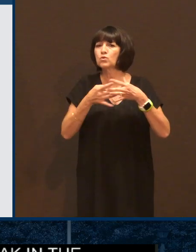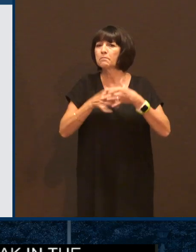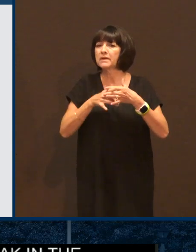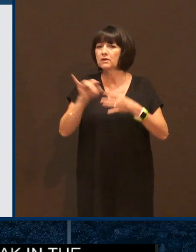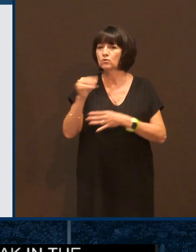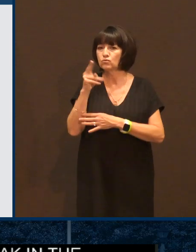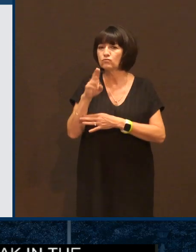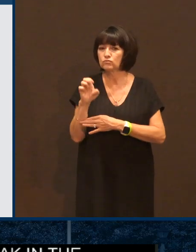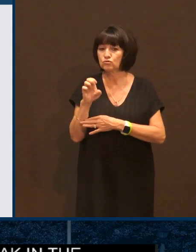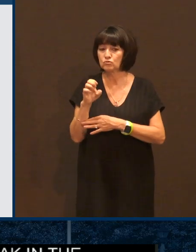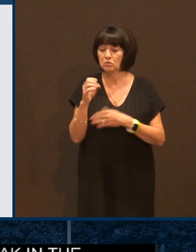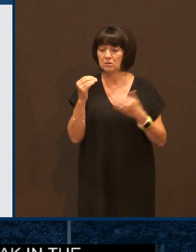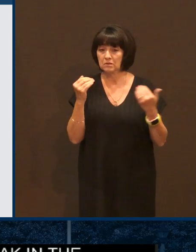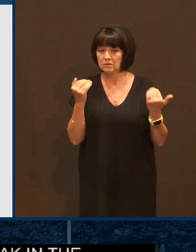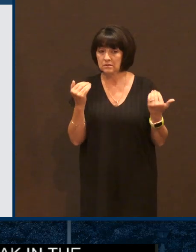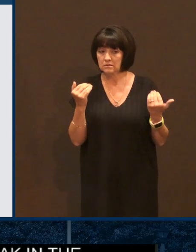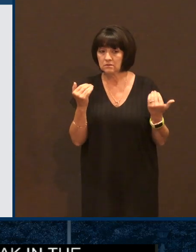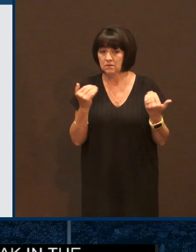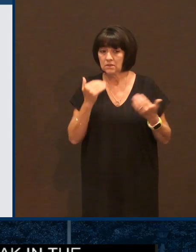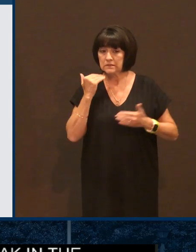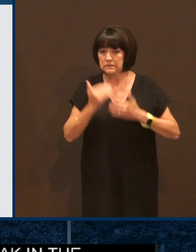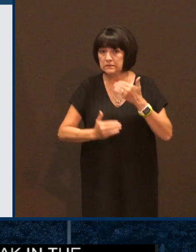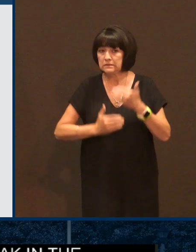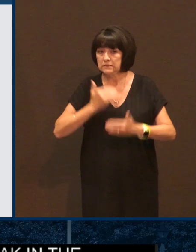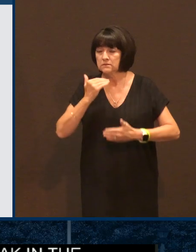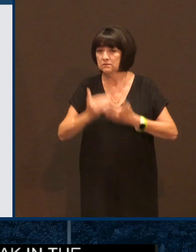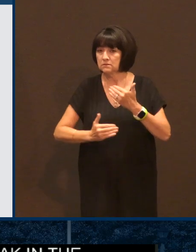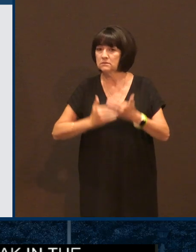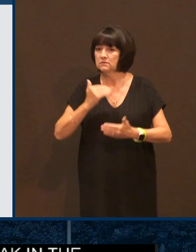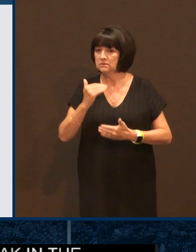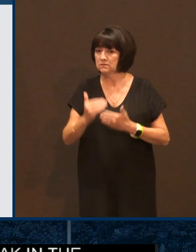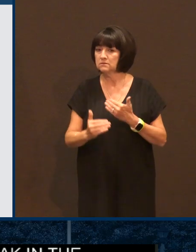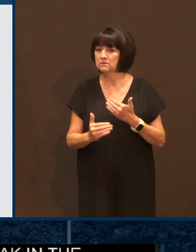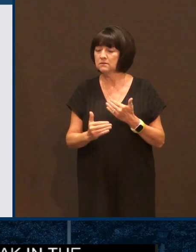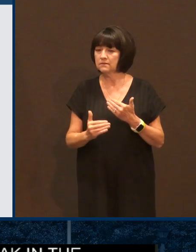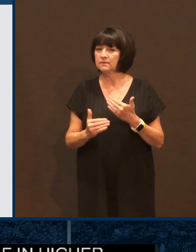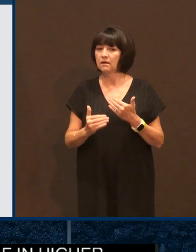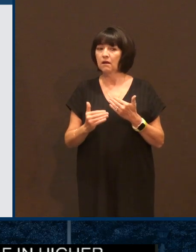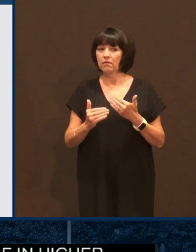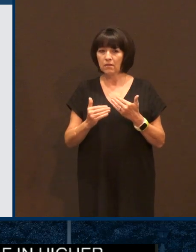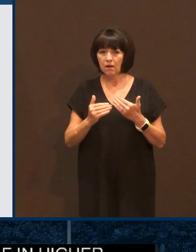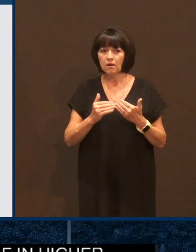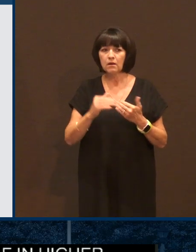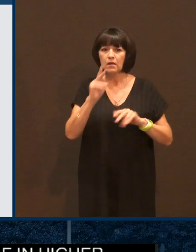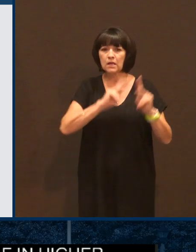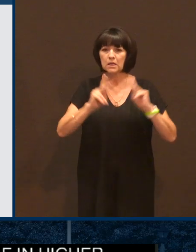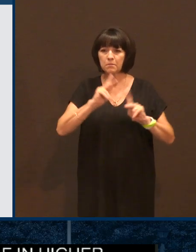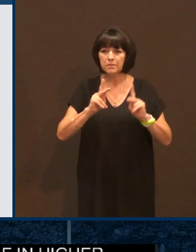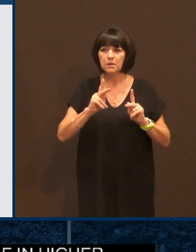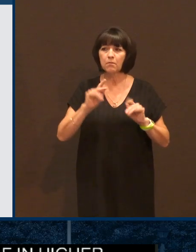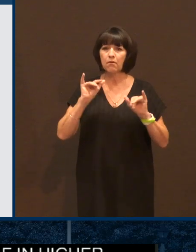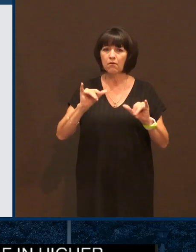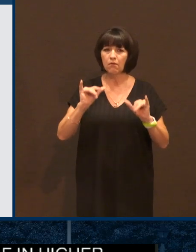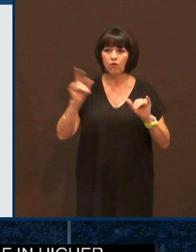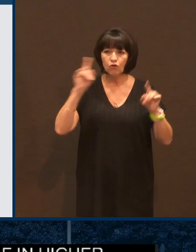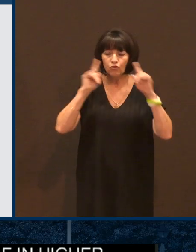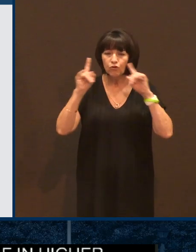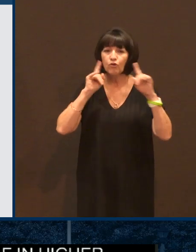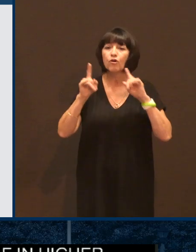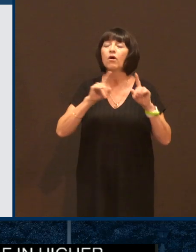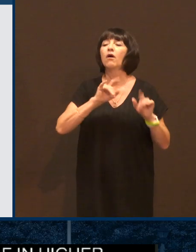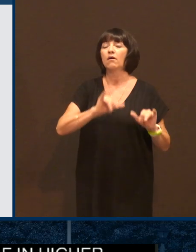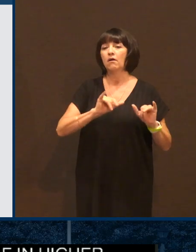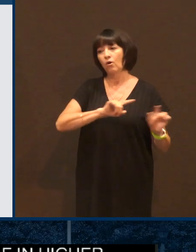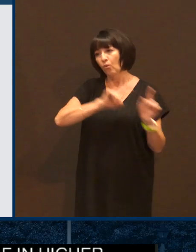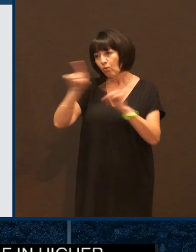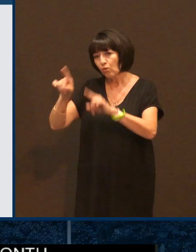really started to show itself in higher numbers in mid-June as we moved into the end of the month. And it started with really just